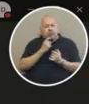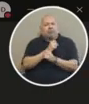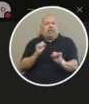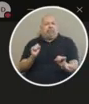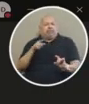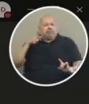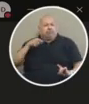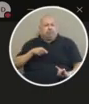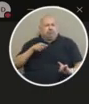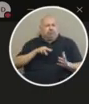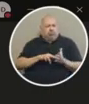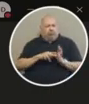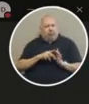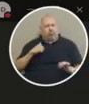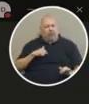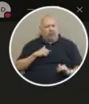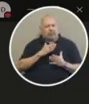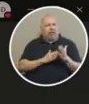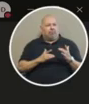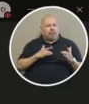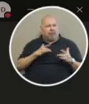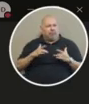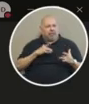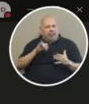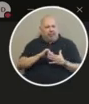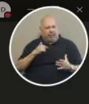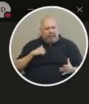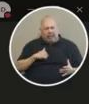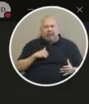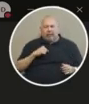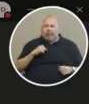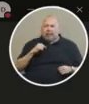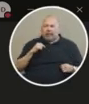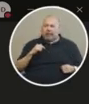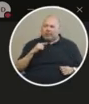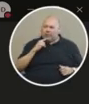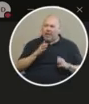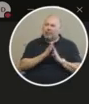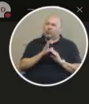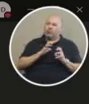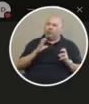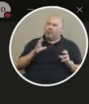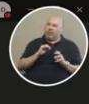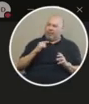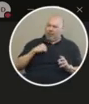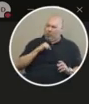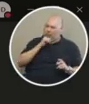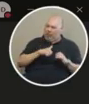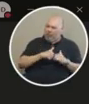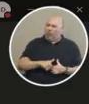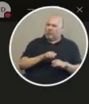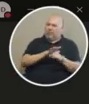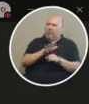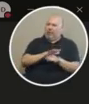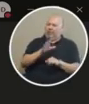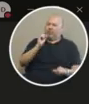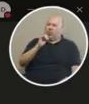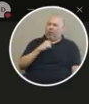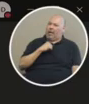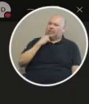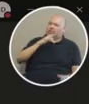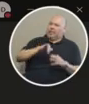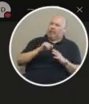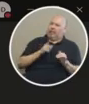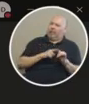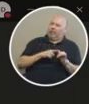purposes. So we've gotten complaints on both ends of it, that we're enforcing too much and that we're not enforcing enough. So I said